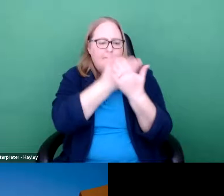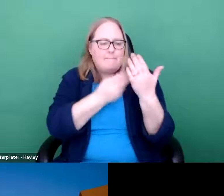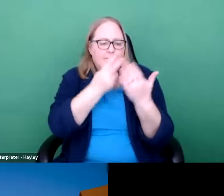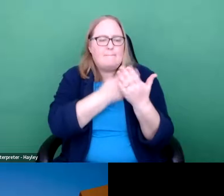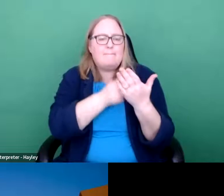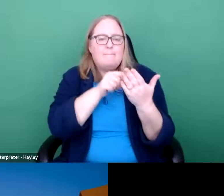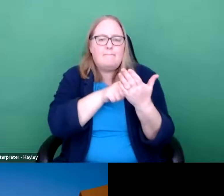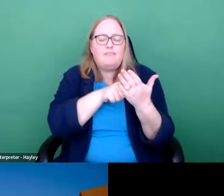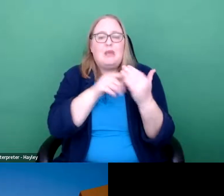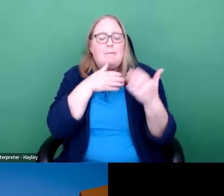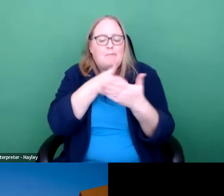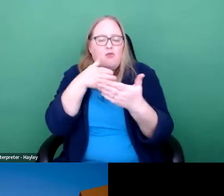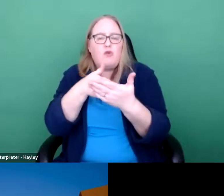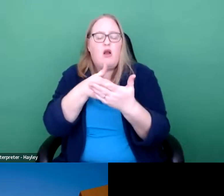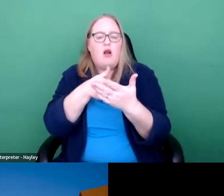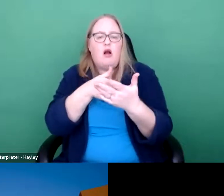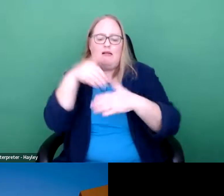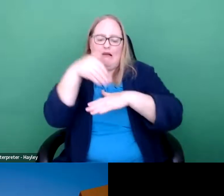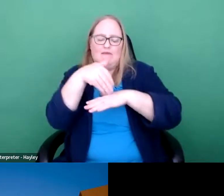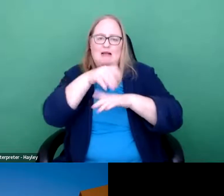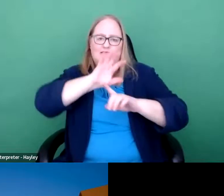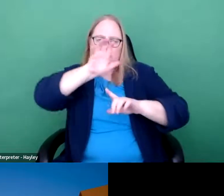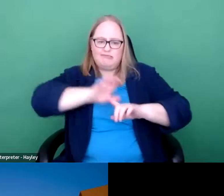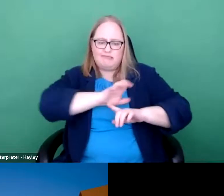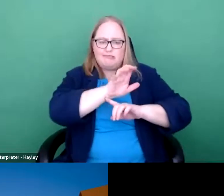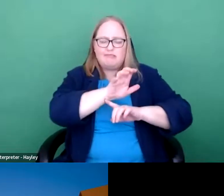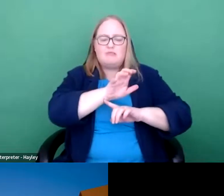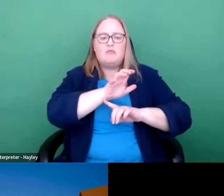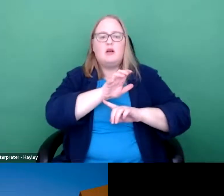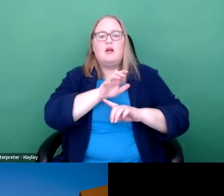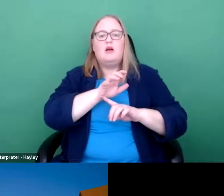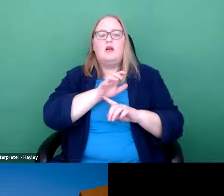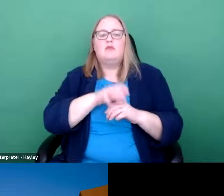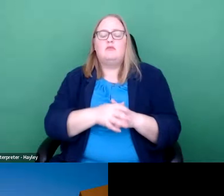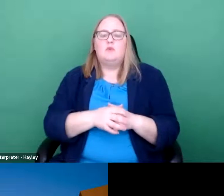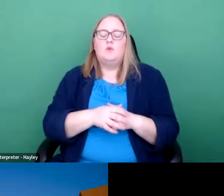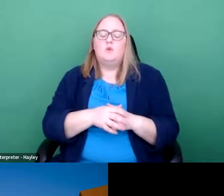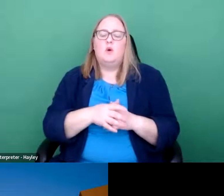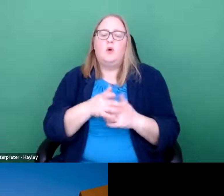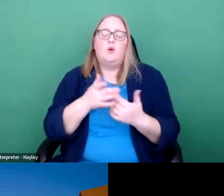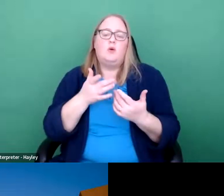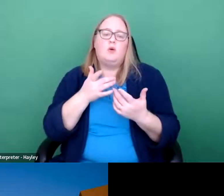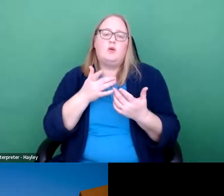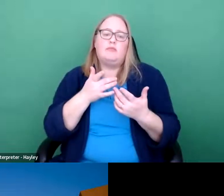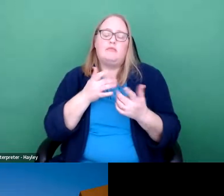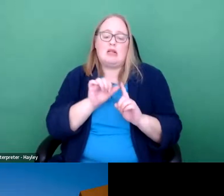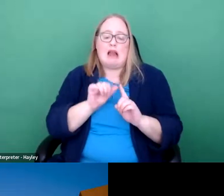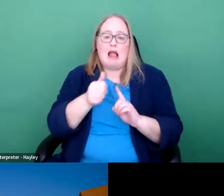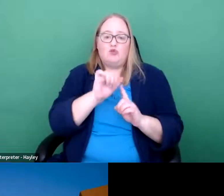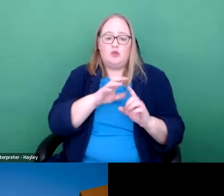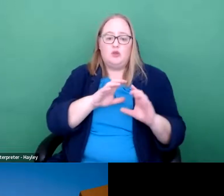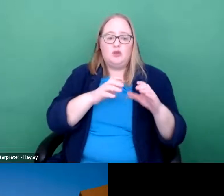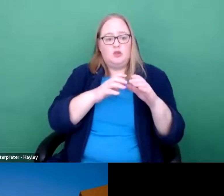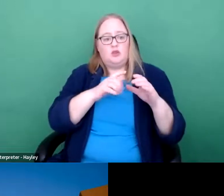barriers and activities controlling for other factors. There are whole neighborhoods with